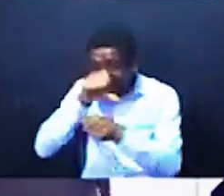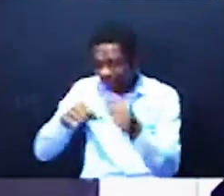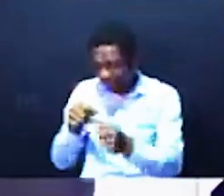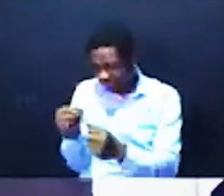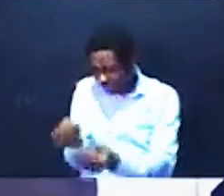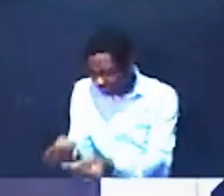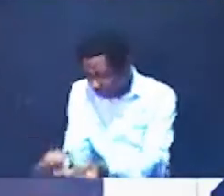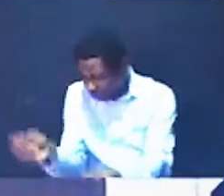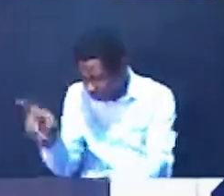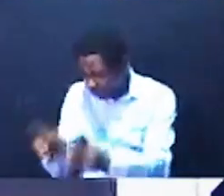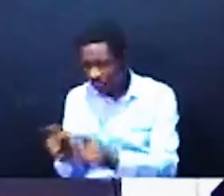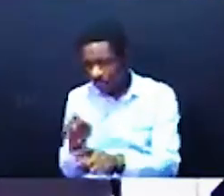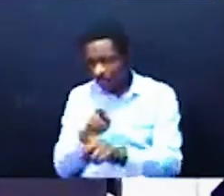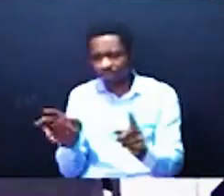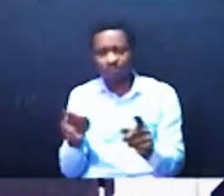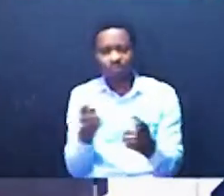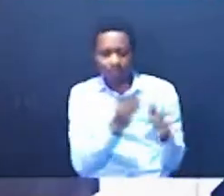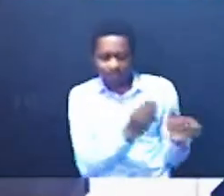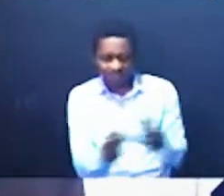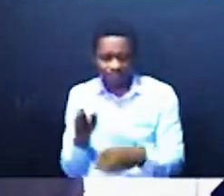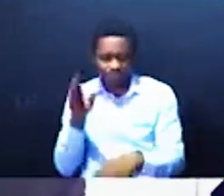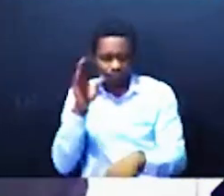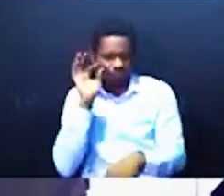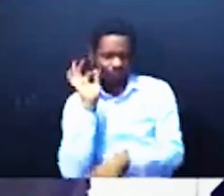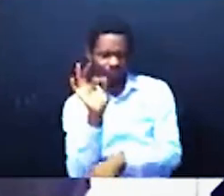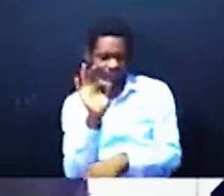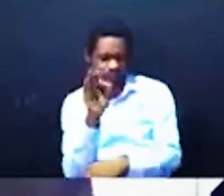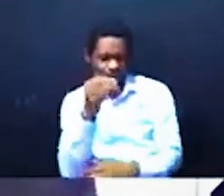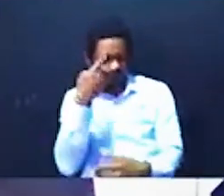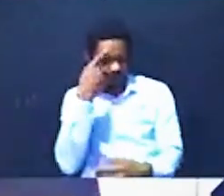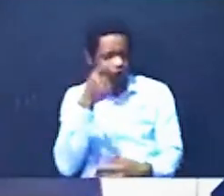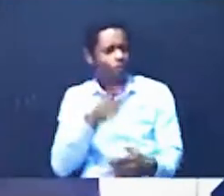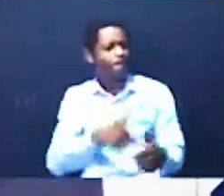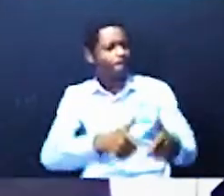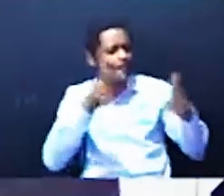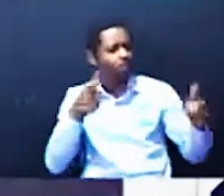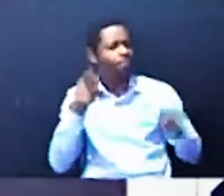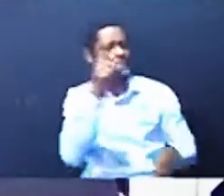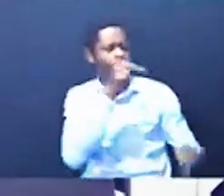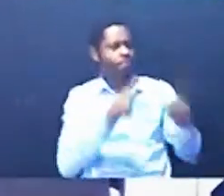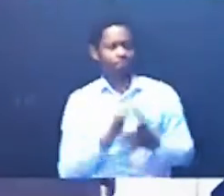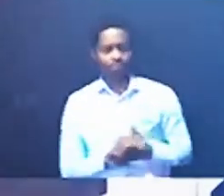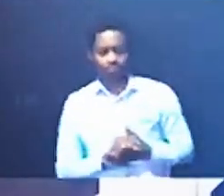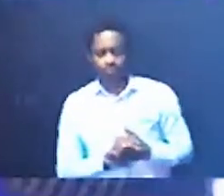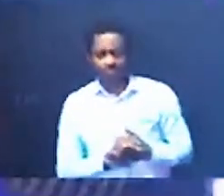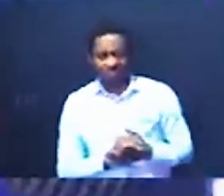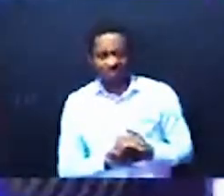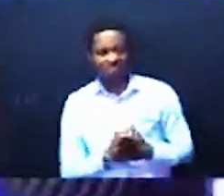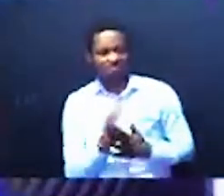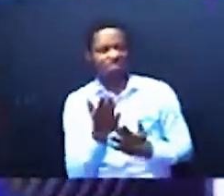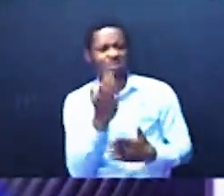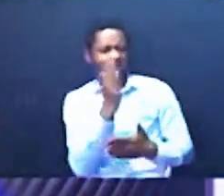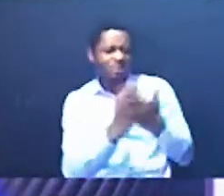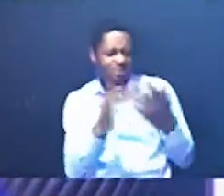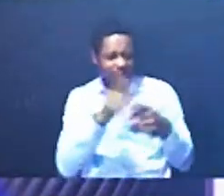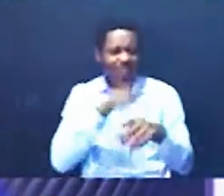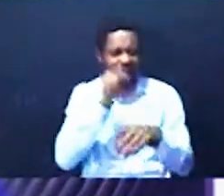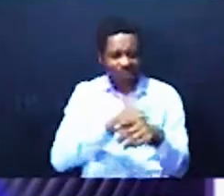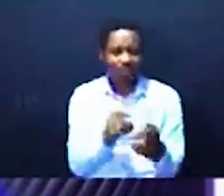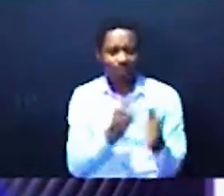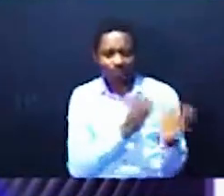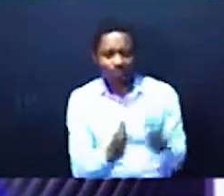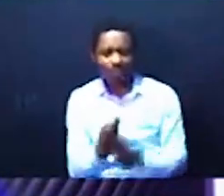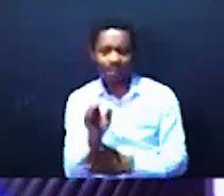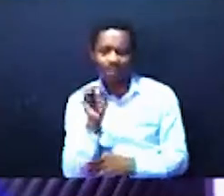minority. Once a while, you may touch it. But don't let one or two that are disturbing